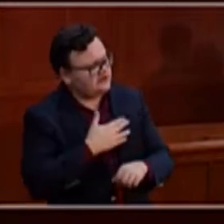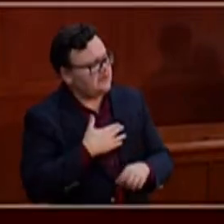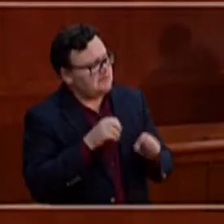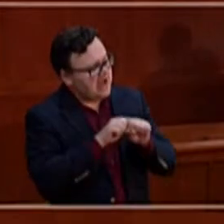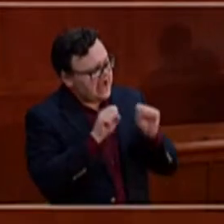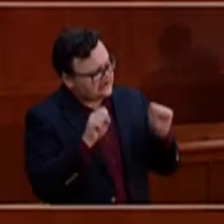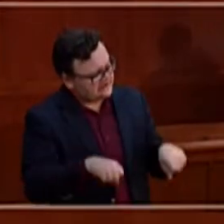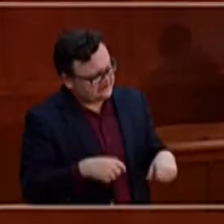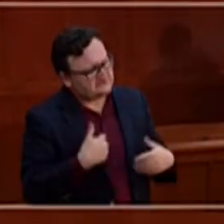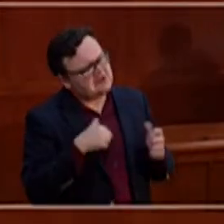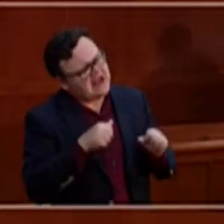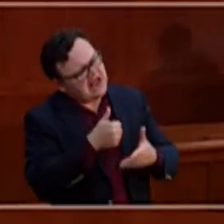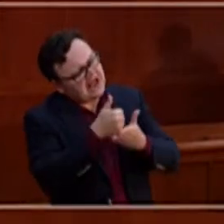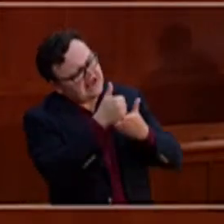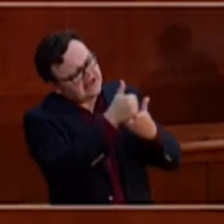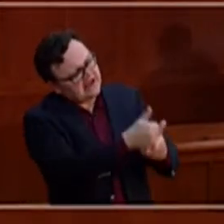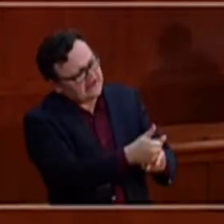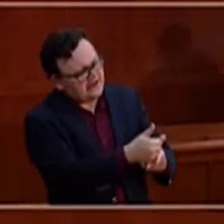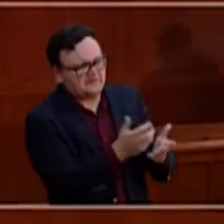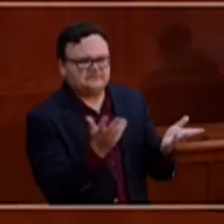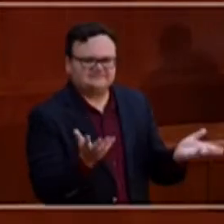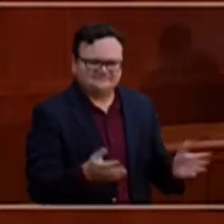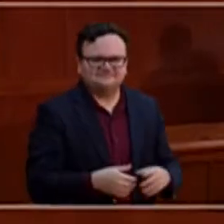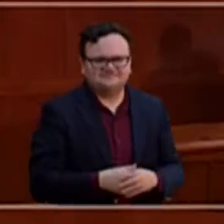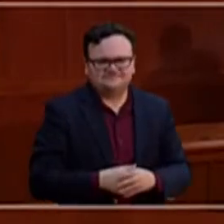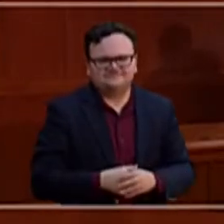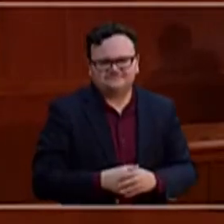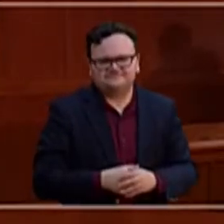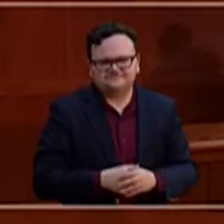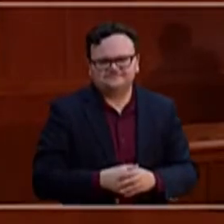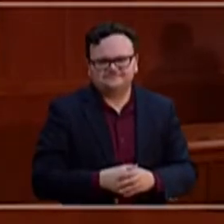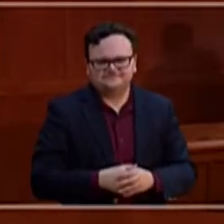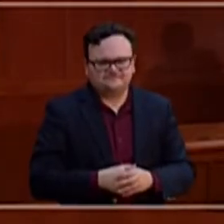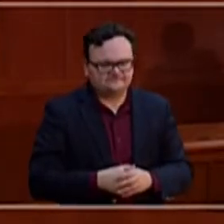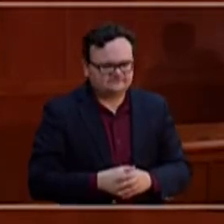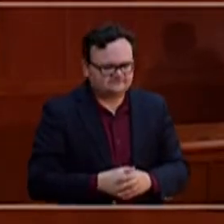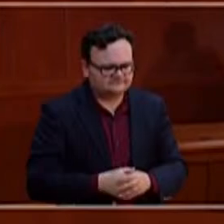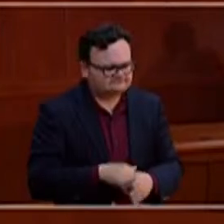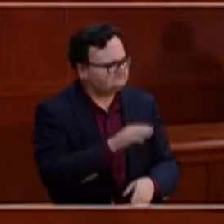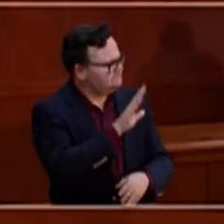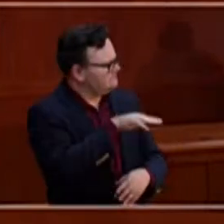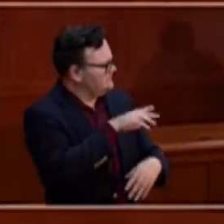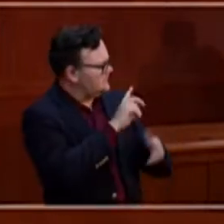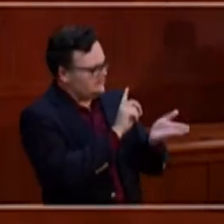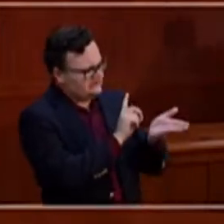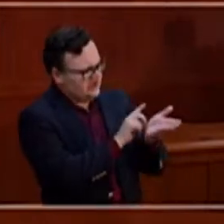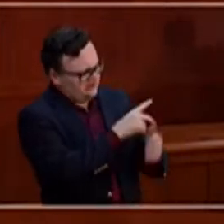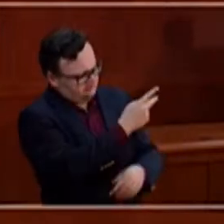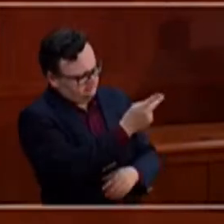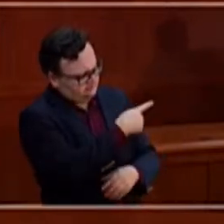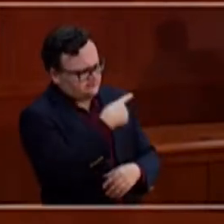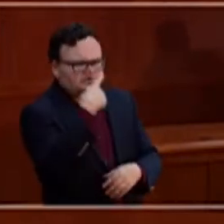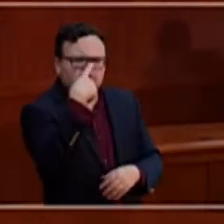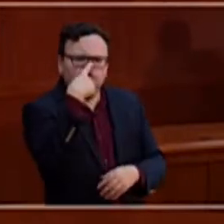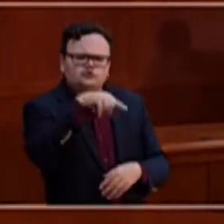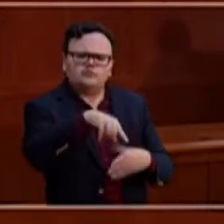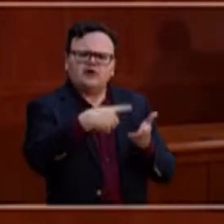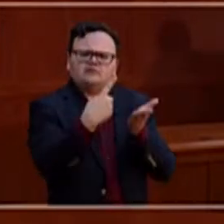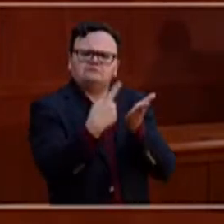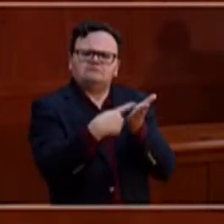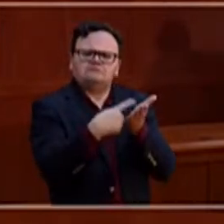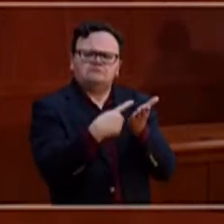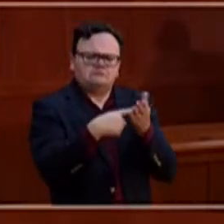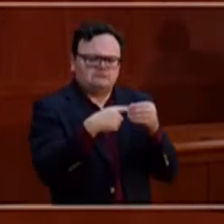That's great. Maybe Dr. Moorhead, Dr. Brady, maybe you guys can both weigh in just about the treatment